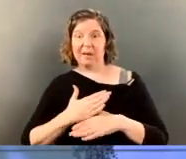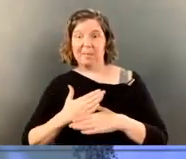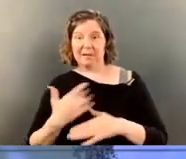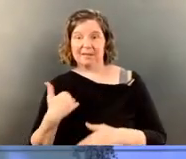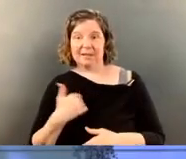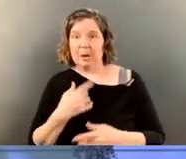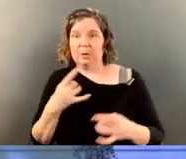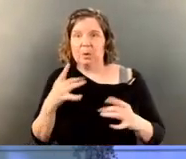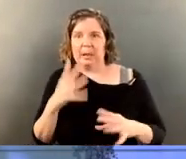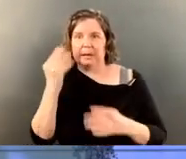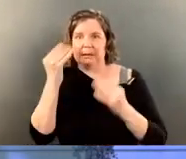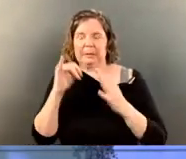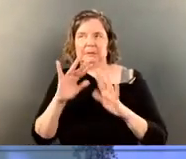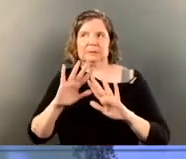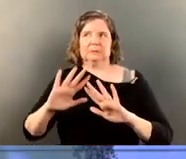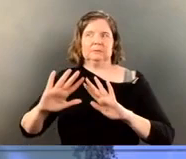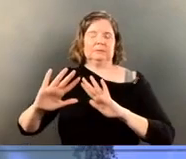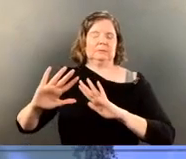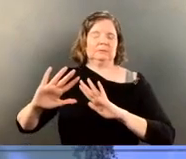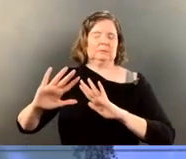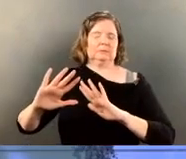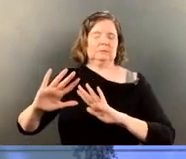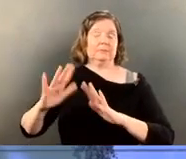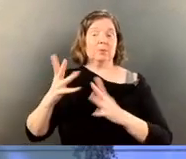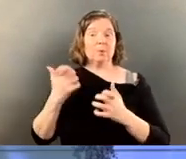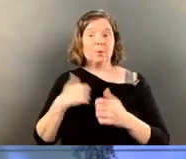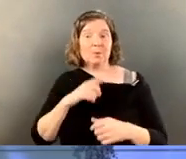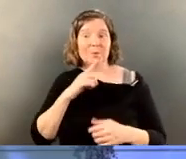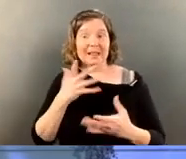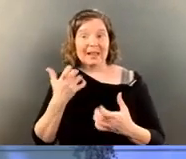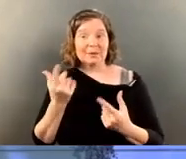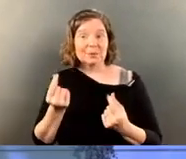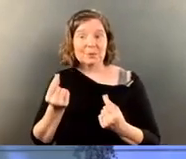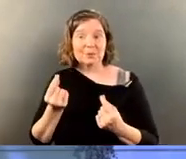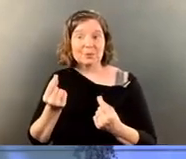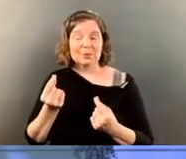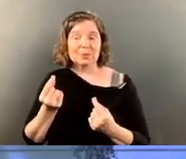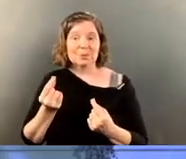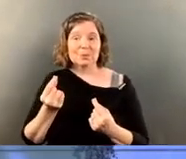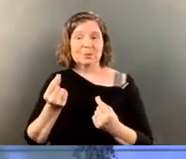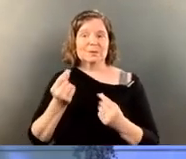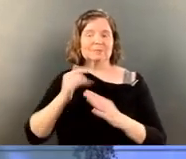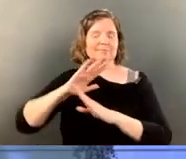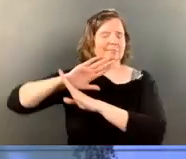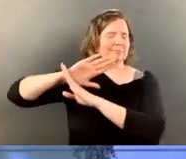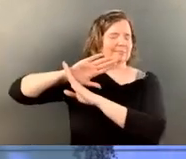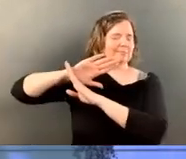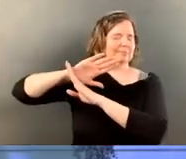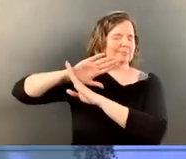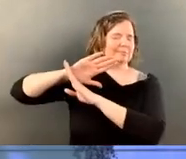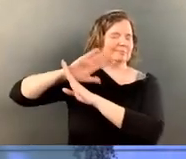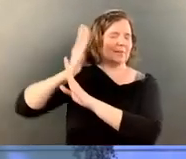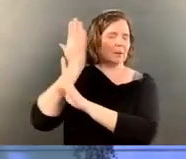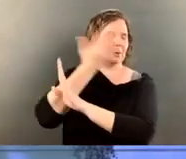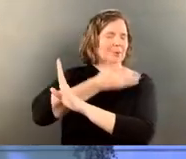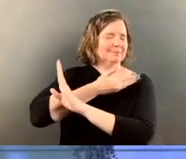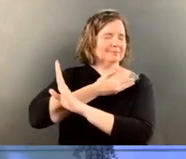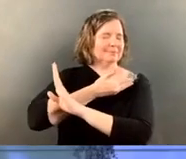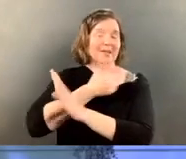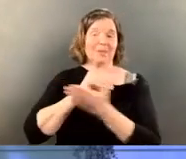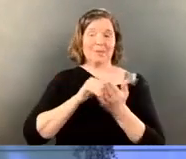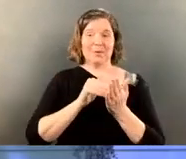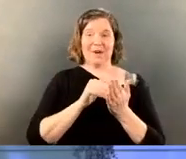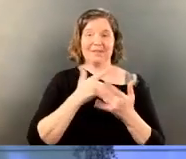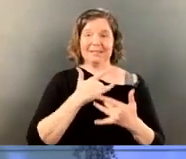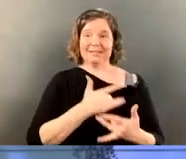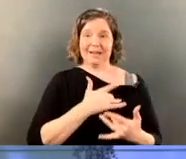don't like to think about that. What we'd really like to do is stay in the illusion that we often are